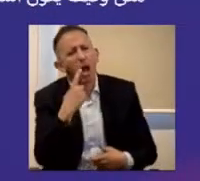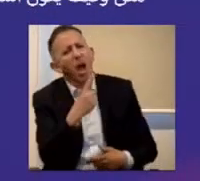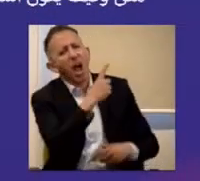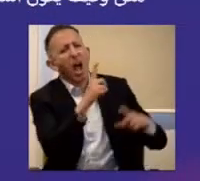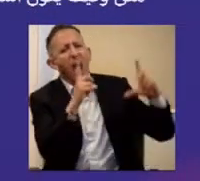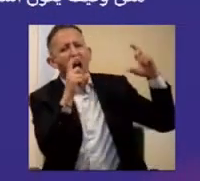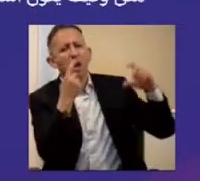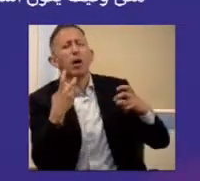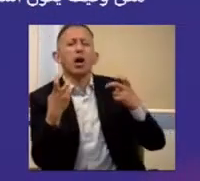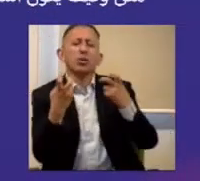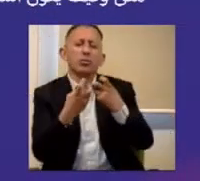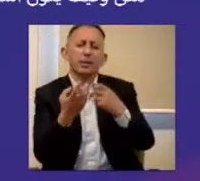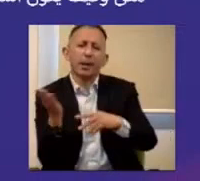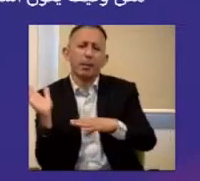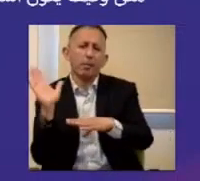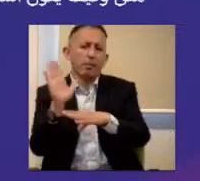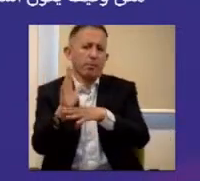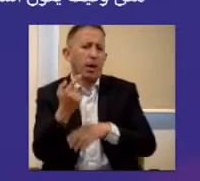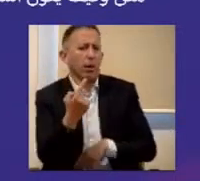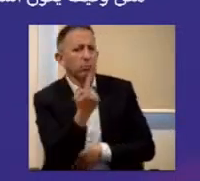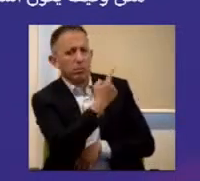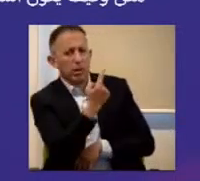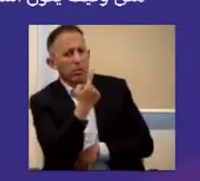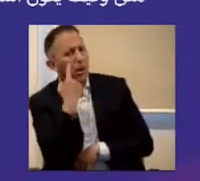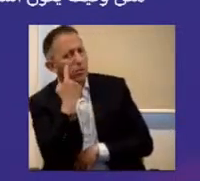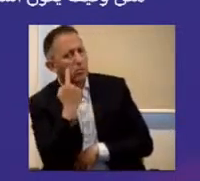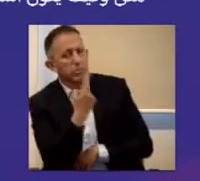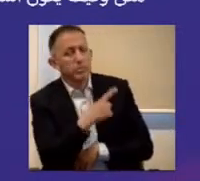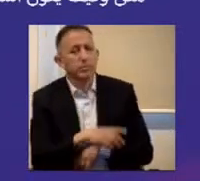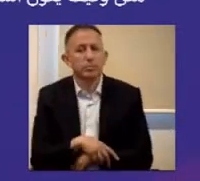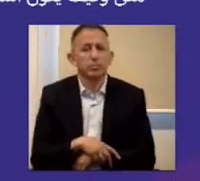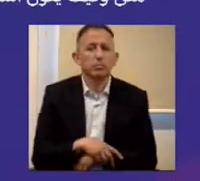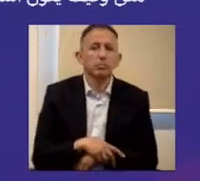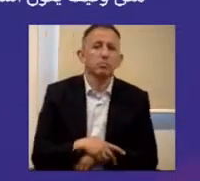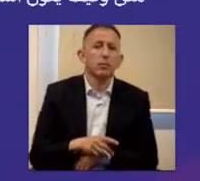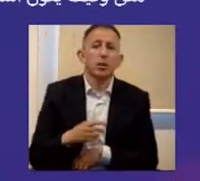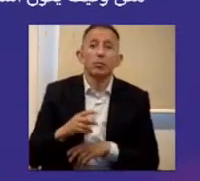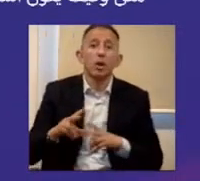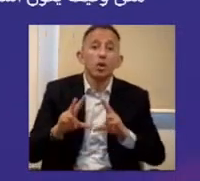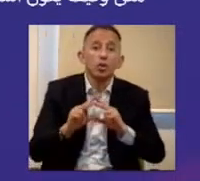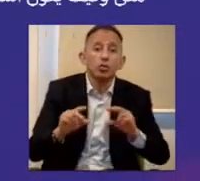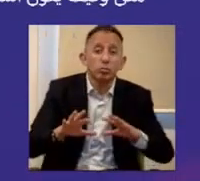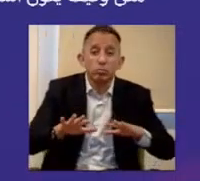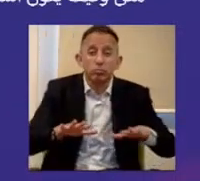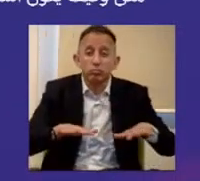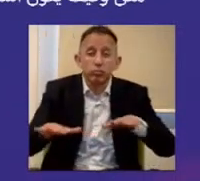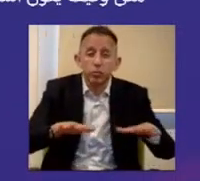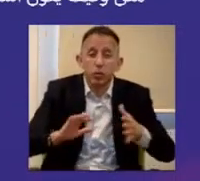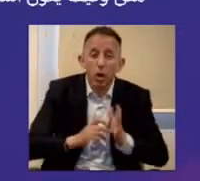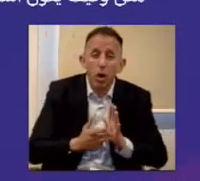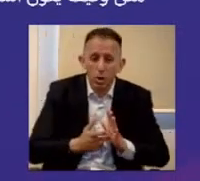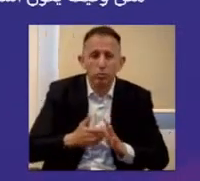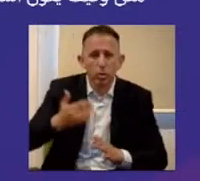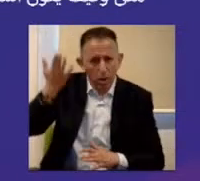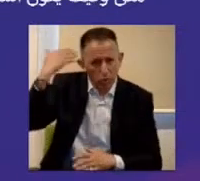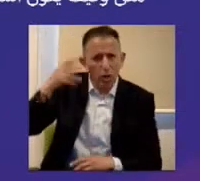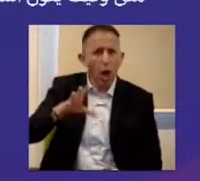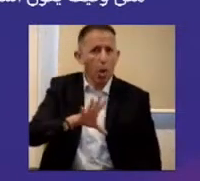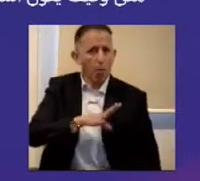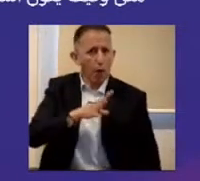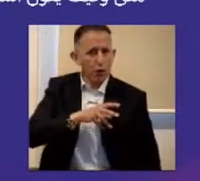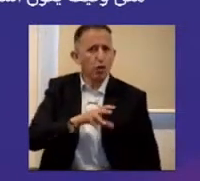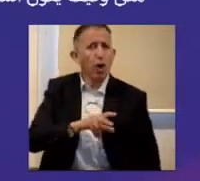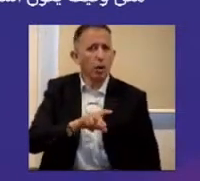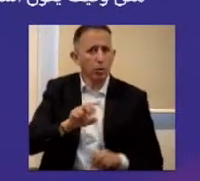from CMU about something that a teacher hears, that tell the teacher who is involved in what,